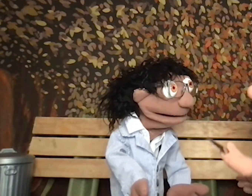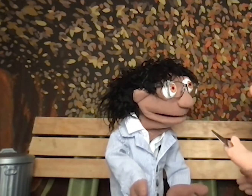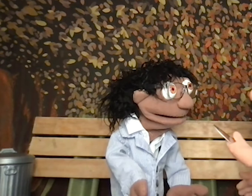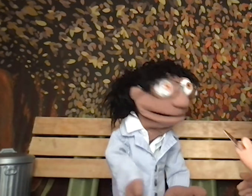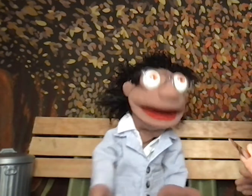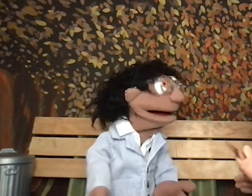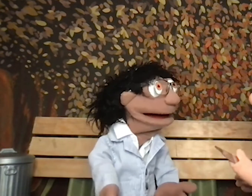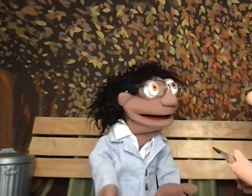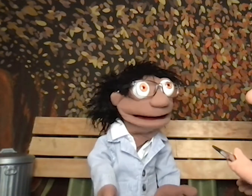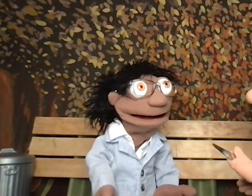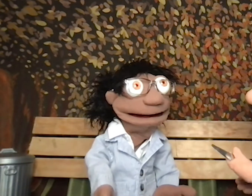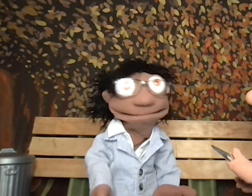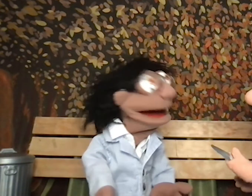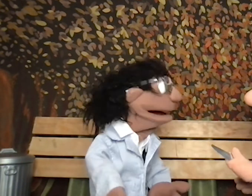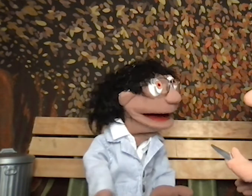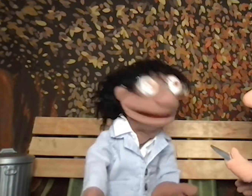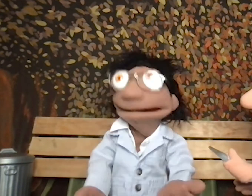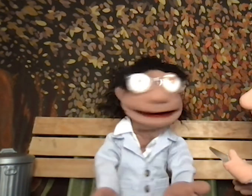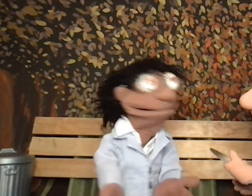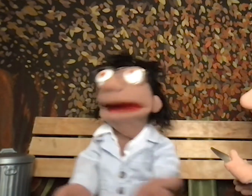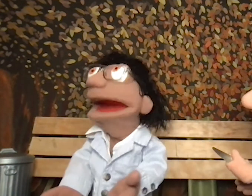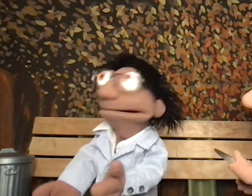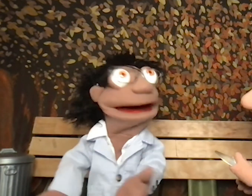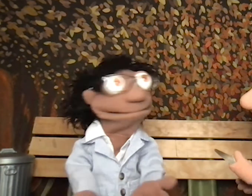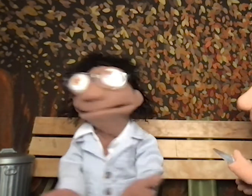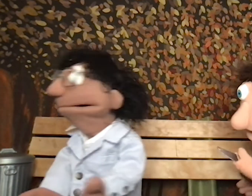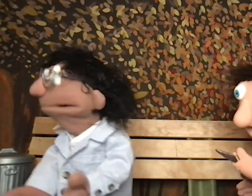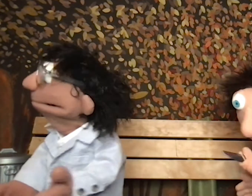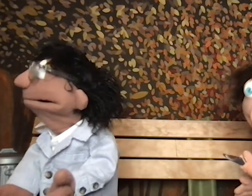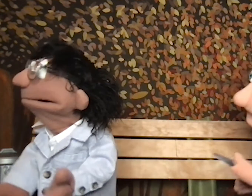fair. You know what? This ain't worth it. You're not worth it.